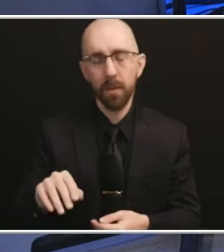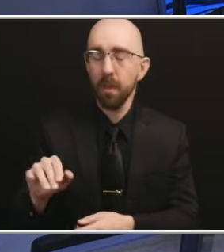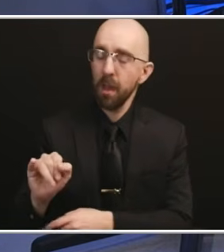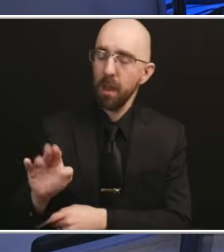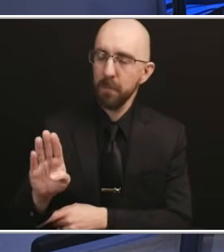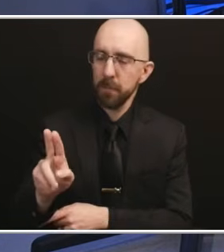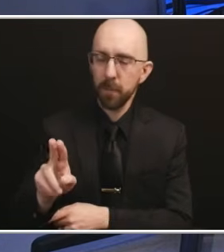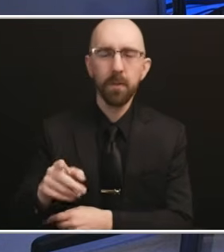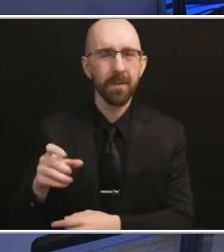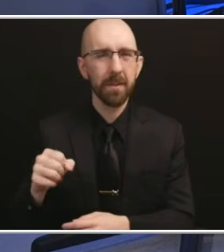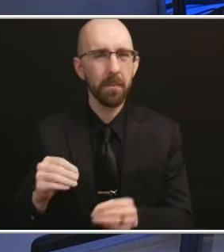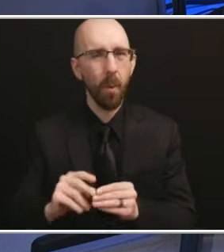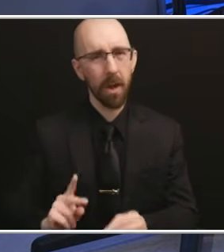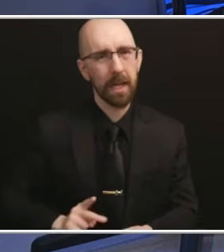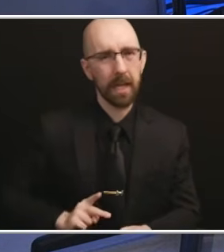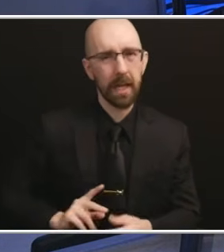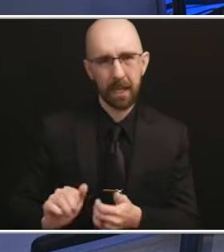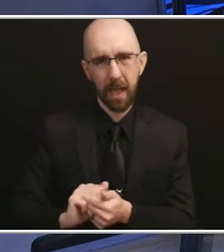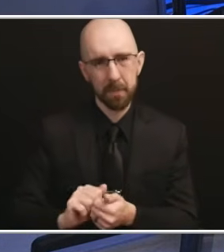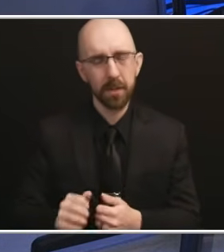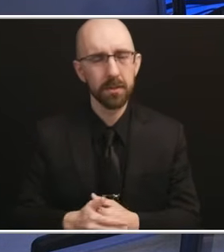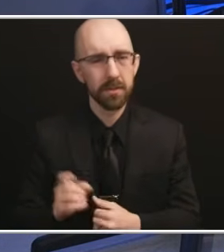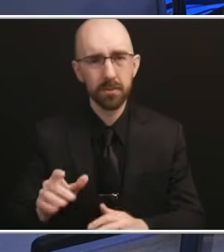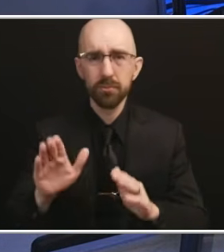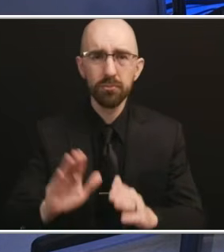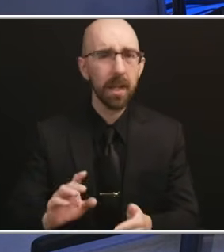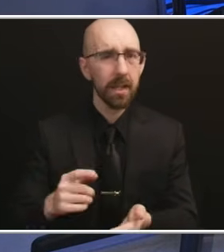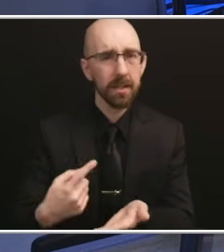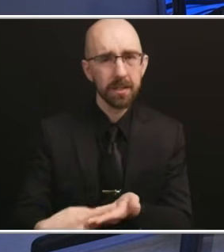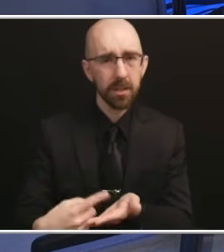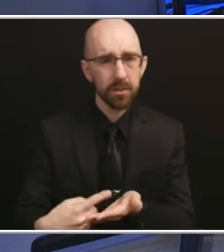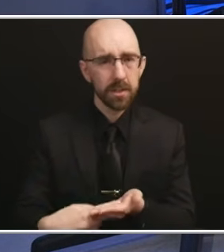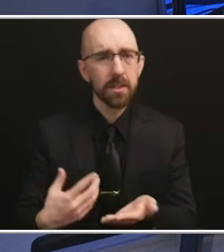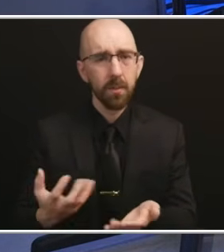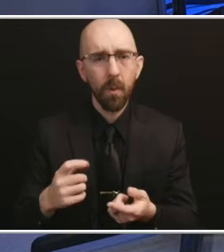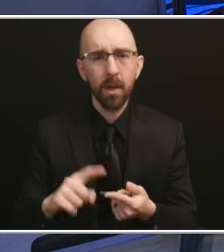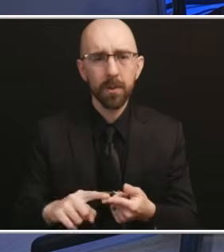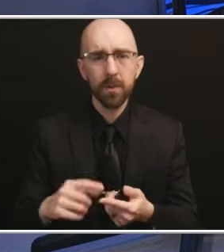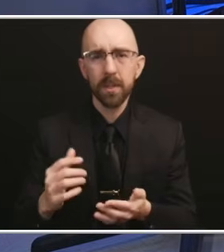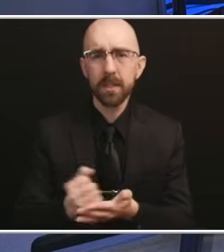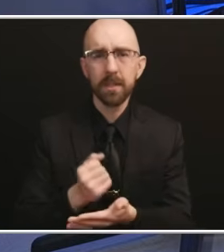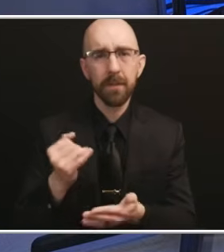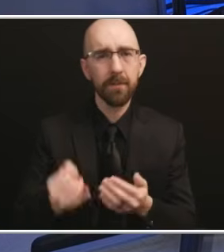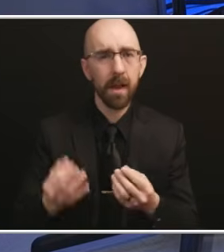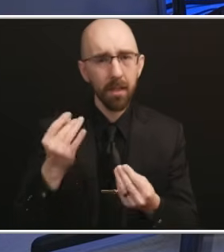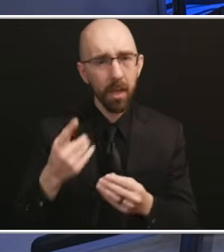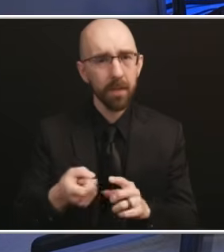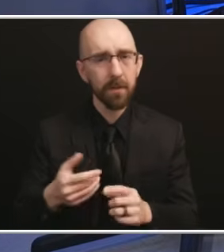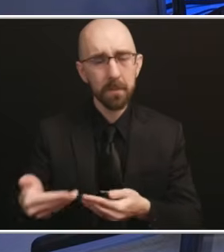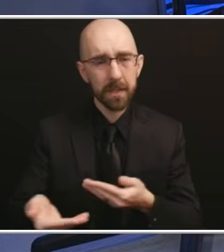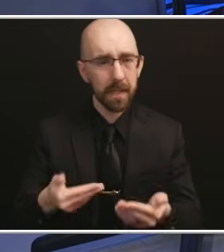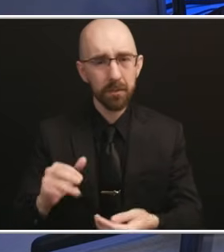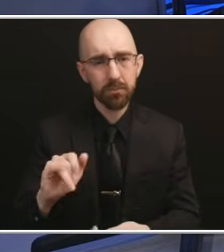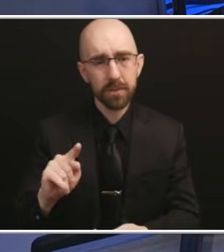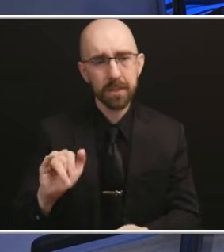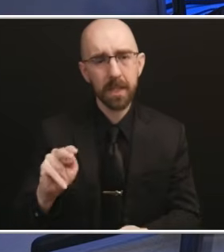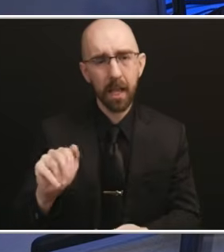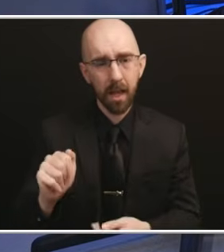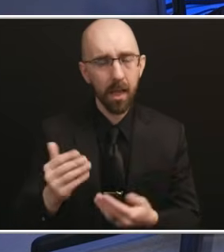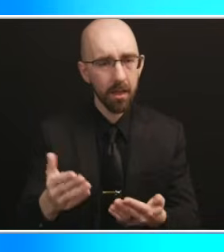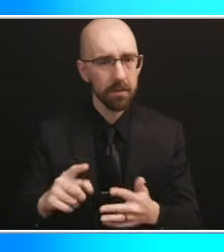Right. Well, this has been a really great discussion. Want to get some final thoughts from our guests. Christina, you want to start us